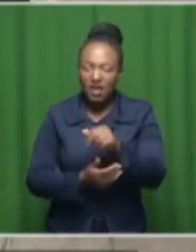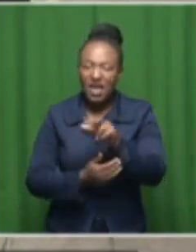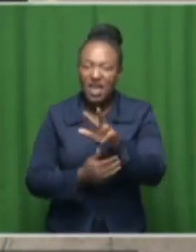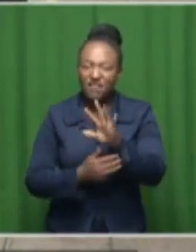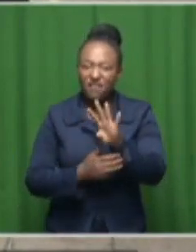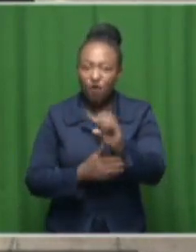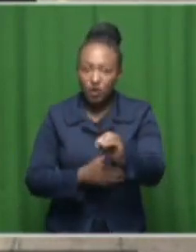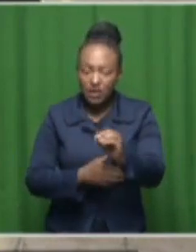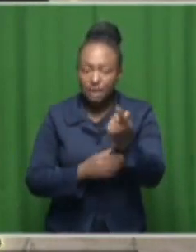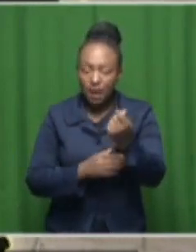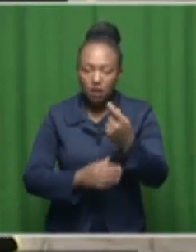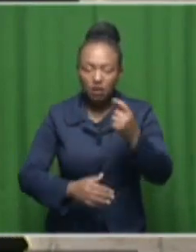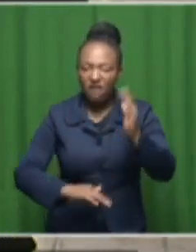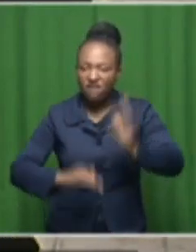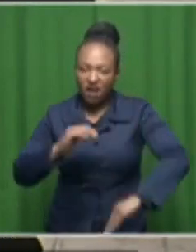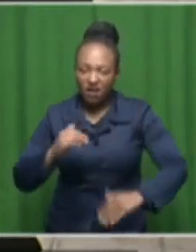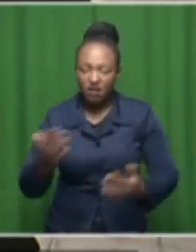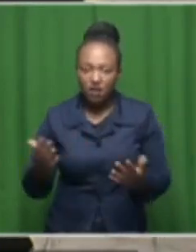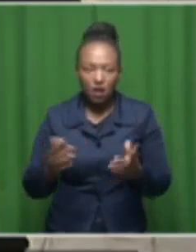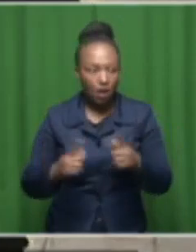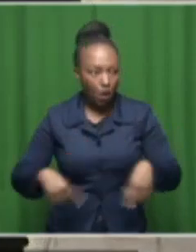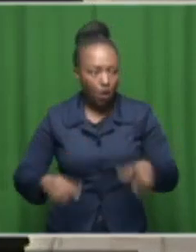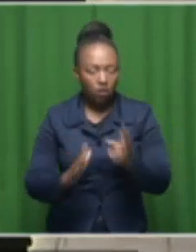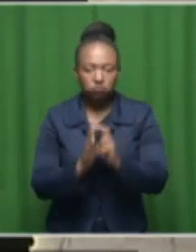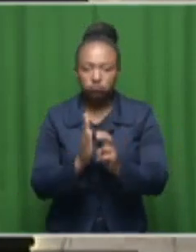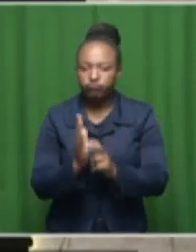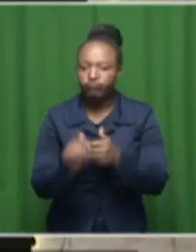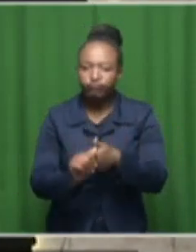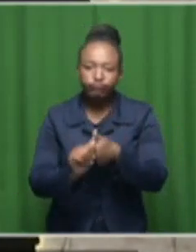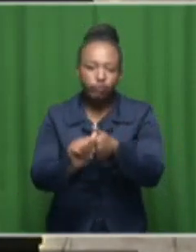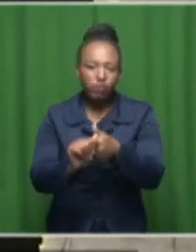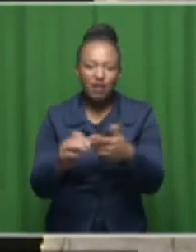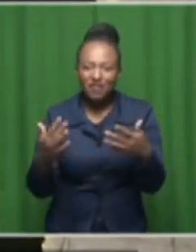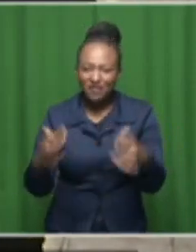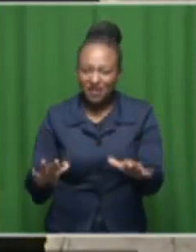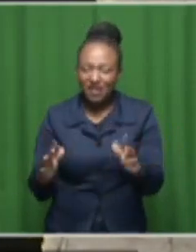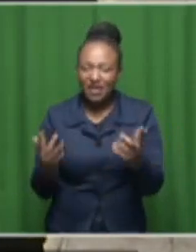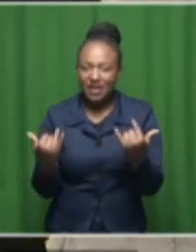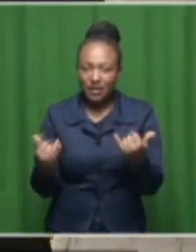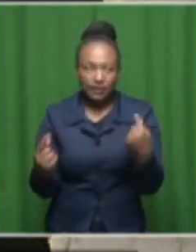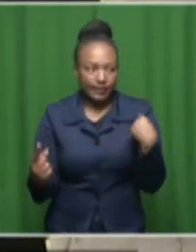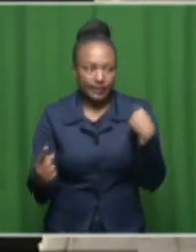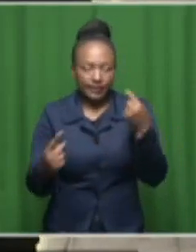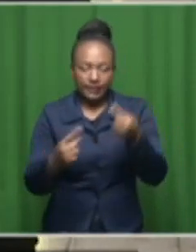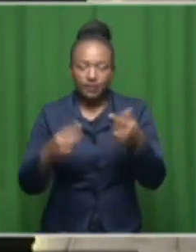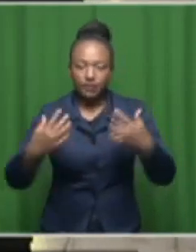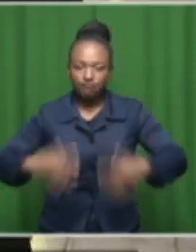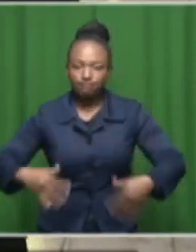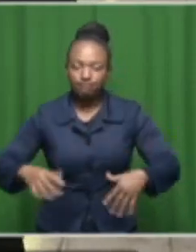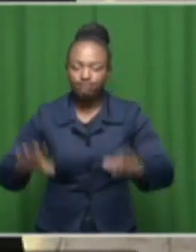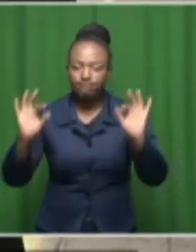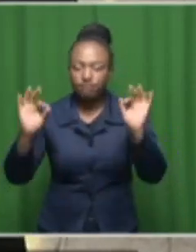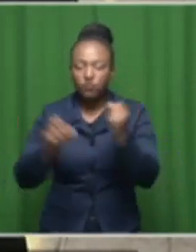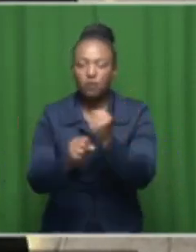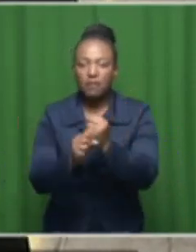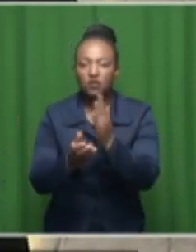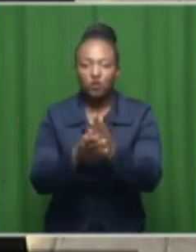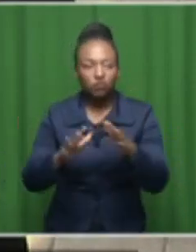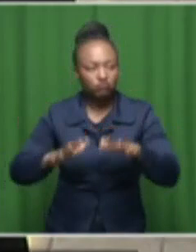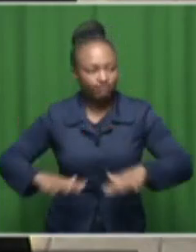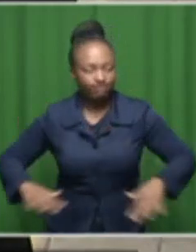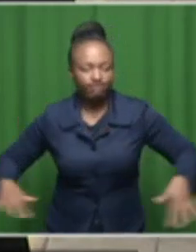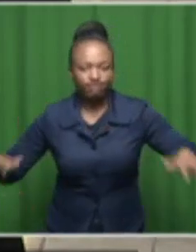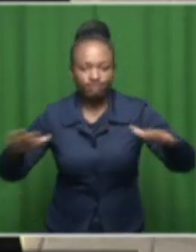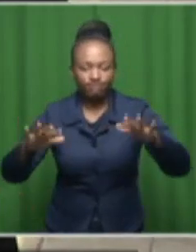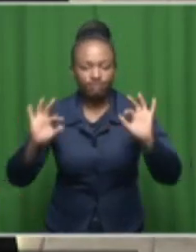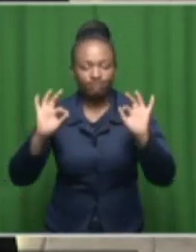fine. And that seems to be adhered to, which is what has, of course, been the success of keeping this facility